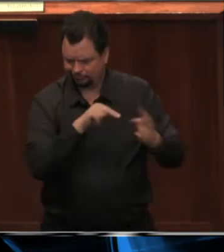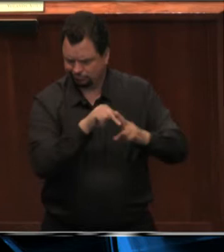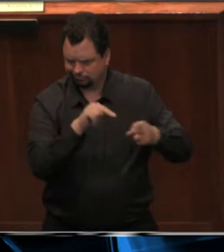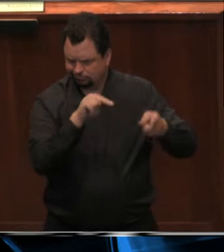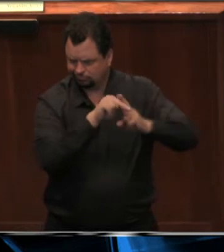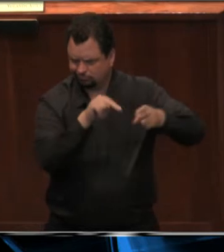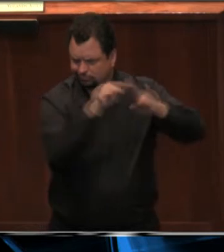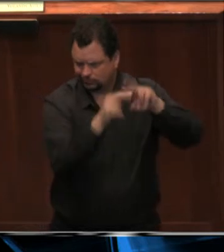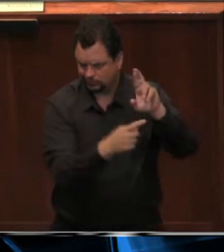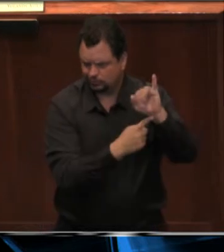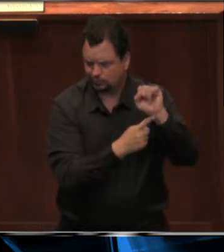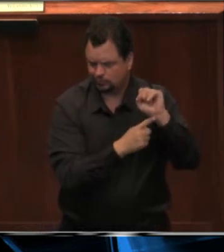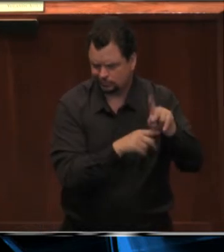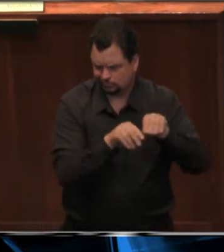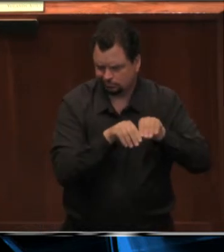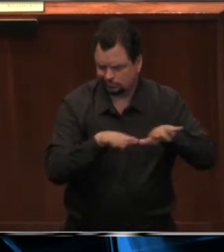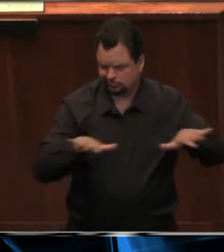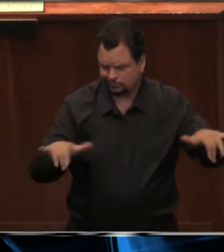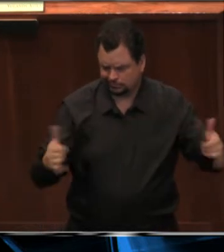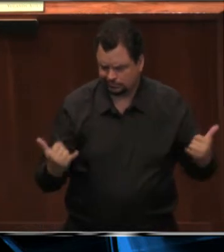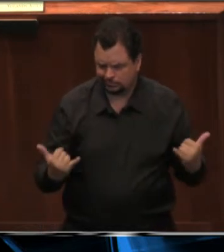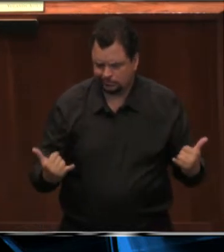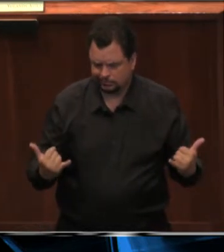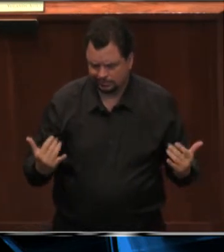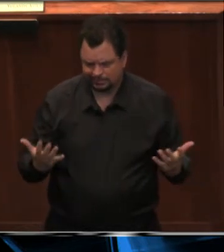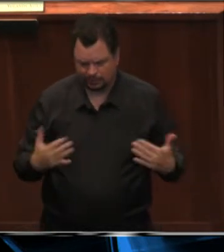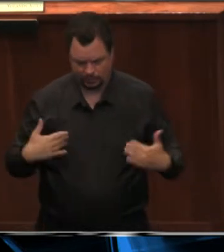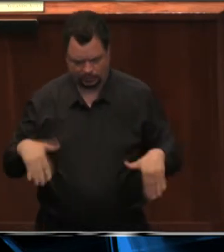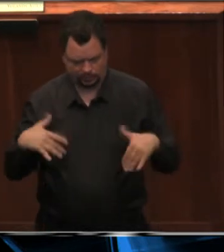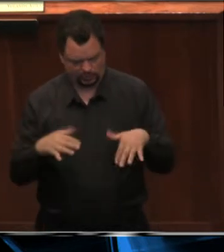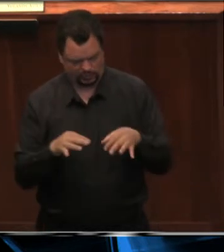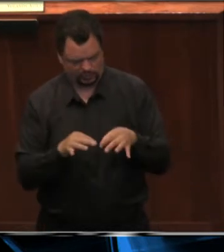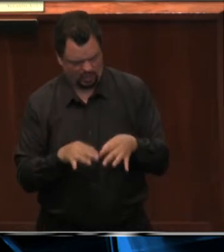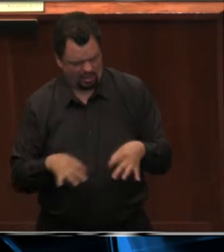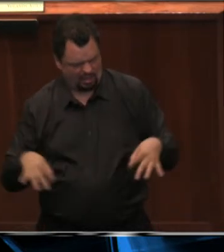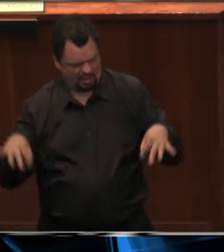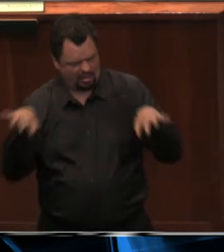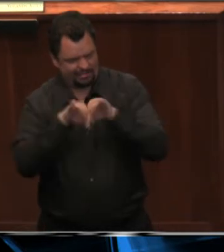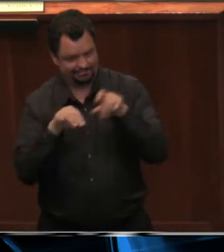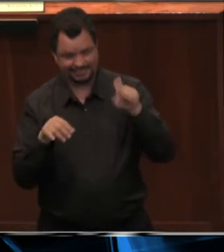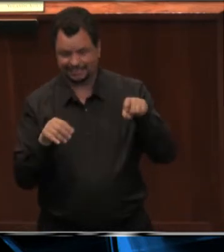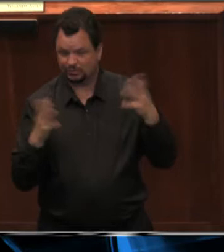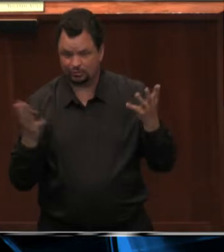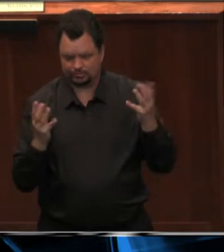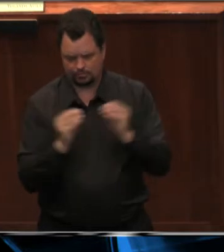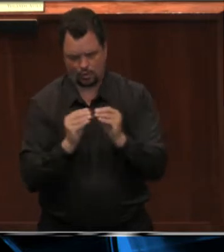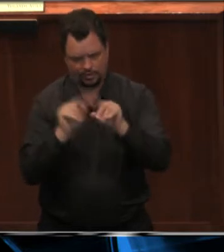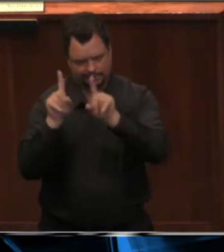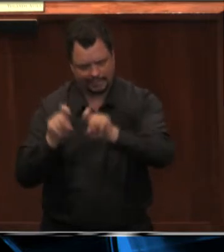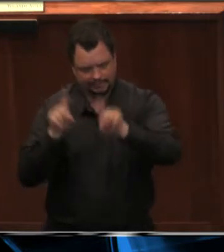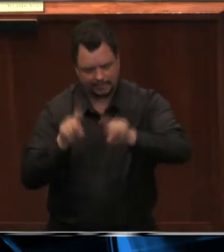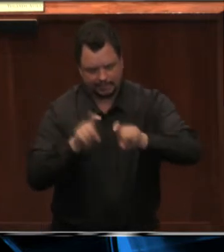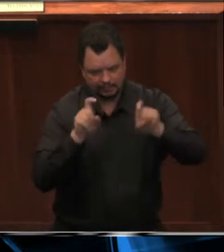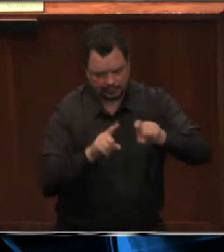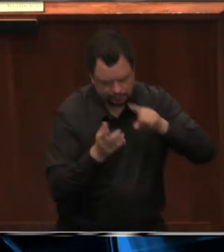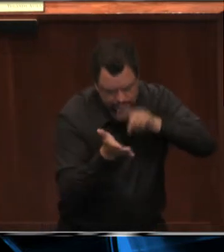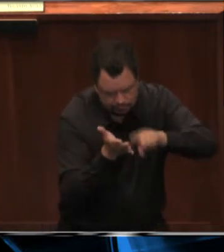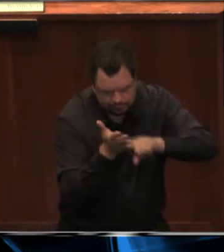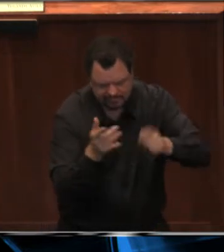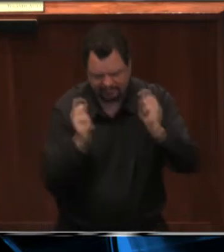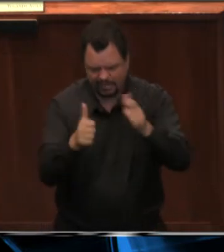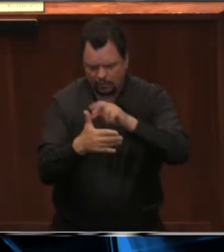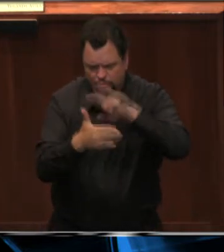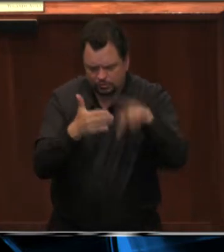vitals check. We're at a critical point in our response with cases increasing. So what does that mean in terms of our capacity